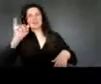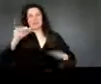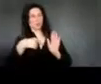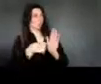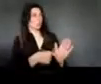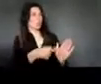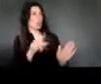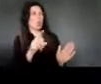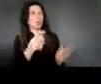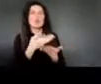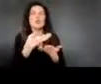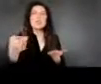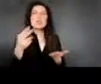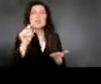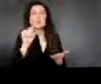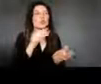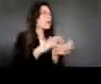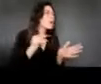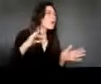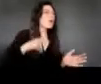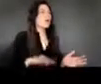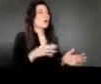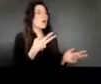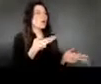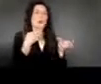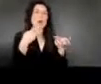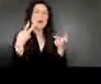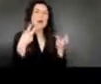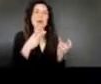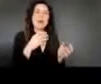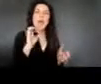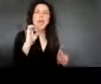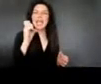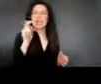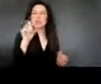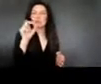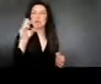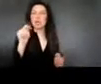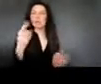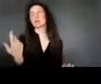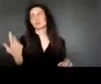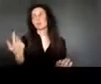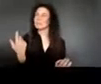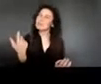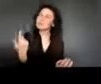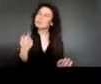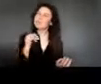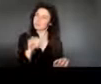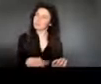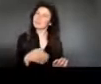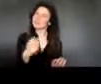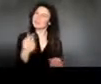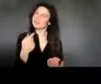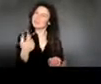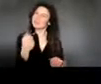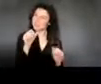resource to be extracted. And I think that can be incredibly problematic when you look at the history of why that land